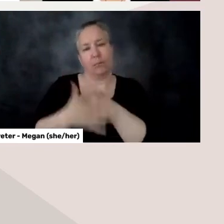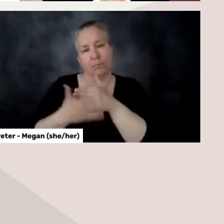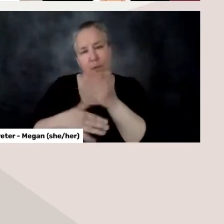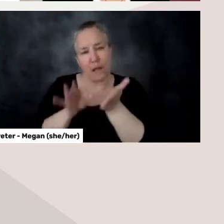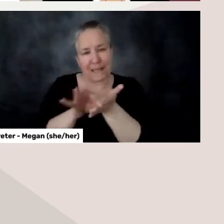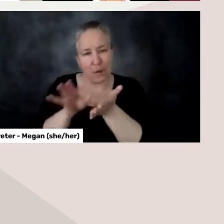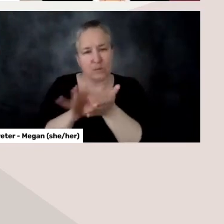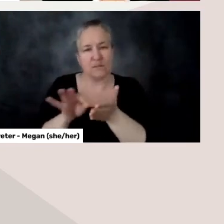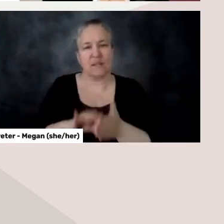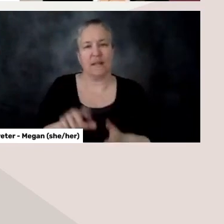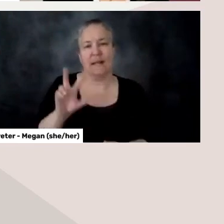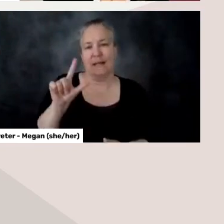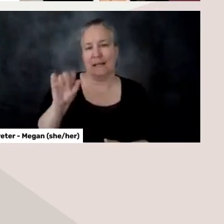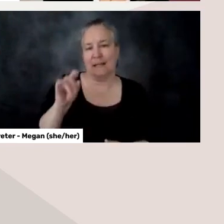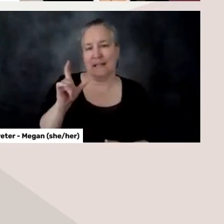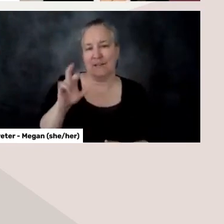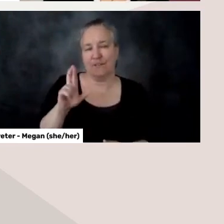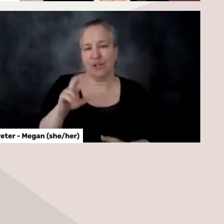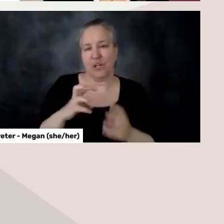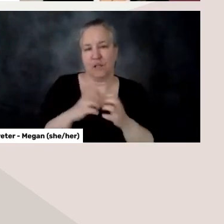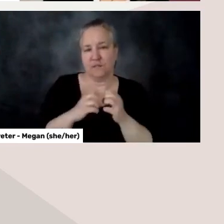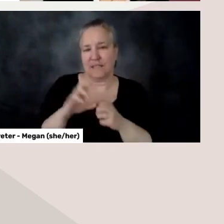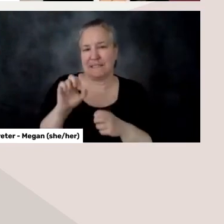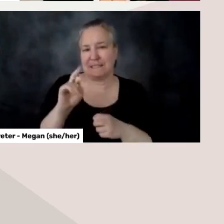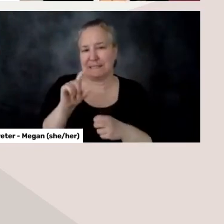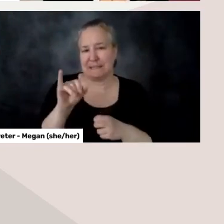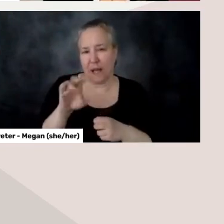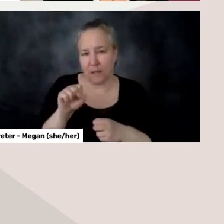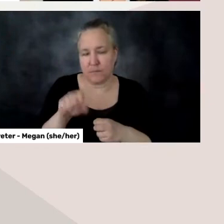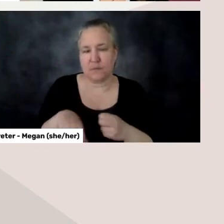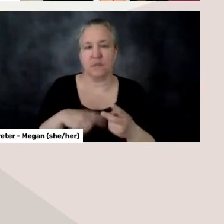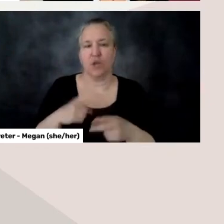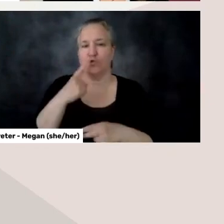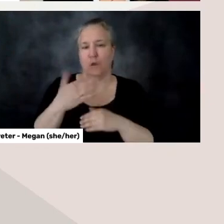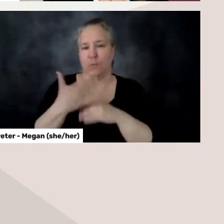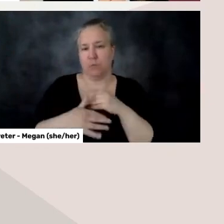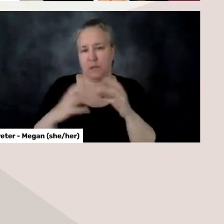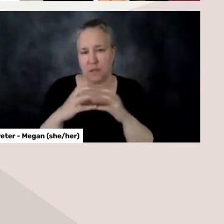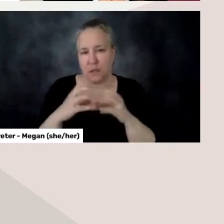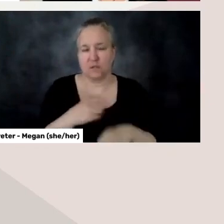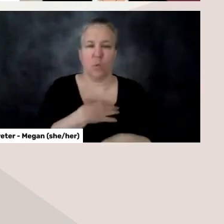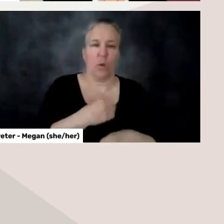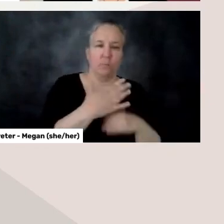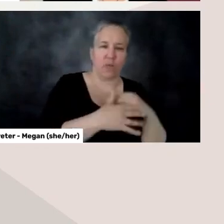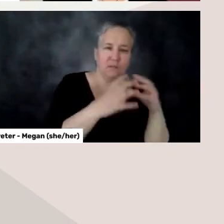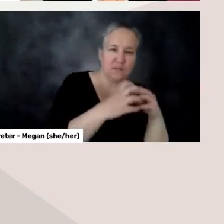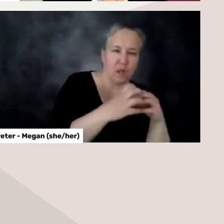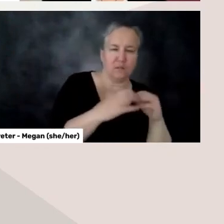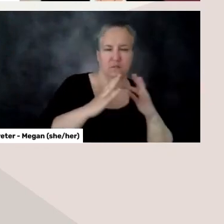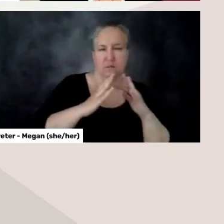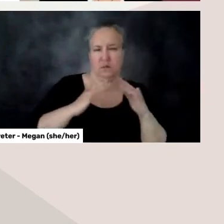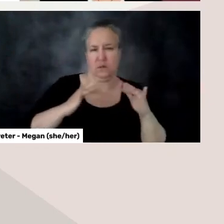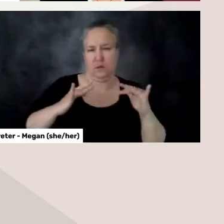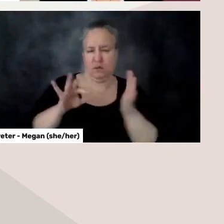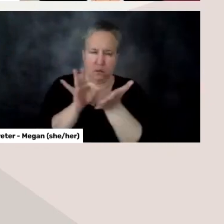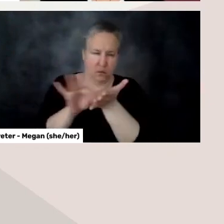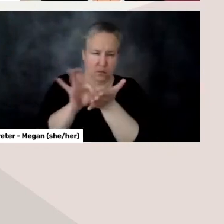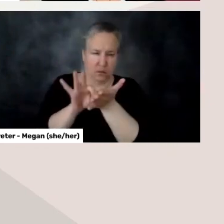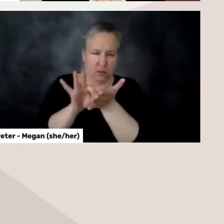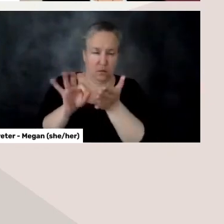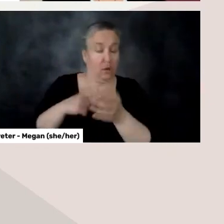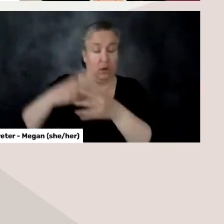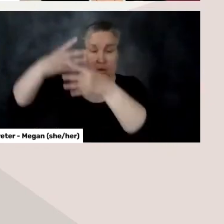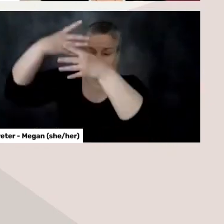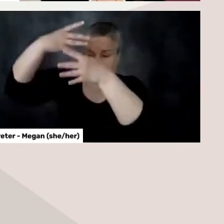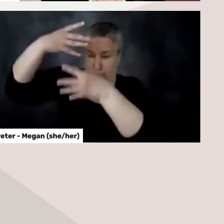their liver enzymes? What are their red blood cells and white blood cells? And so you can imagine all of the list goes on and on and